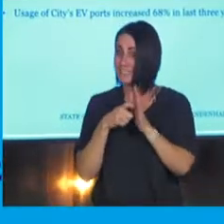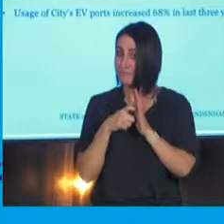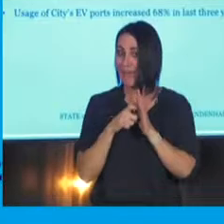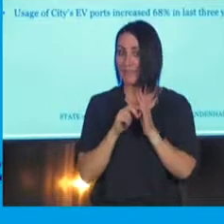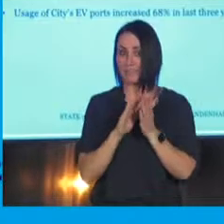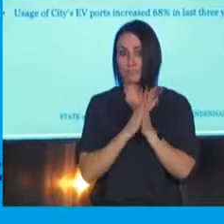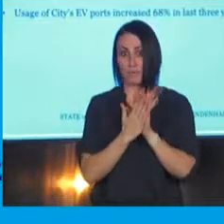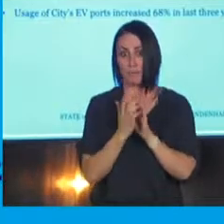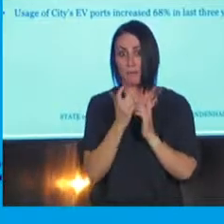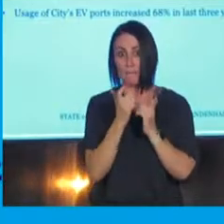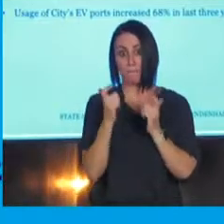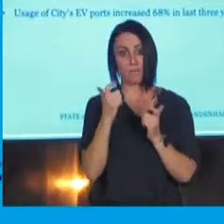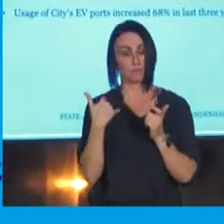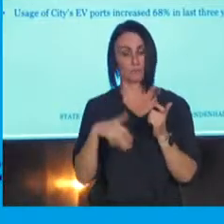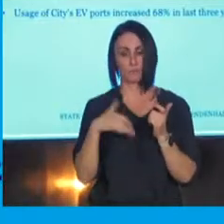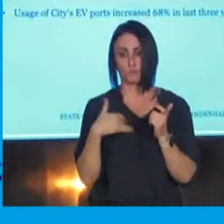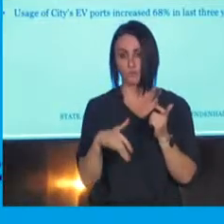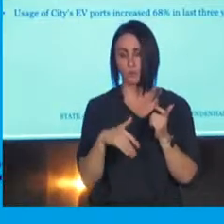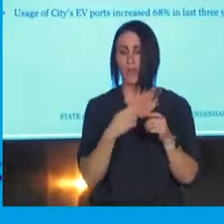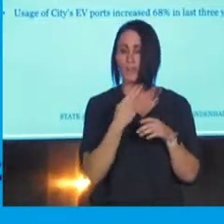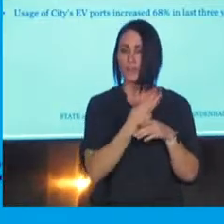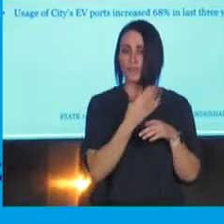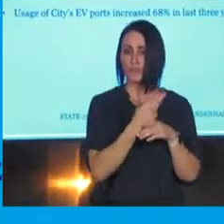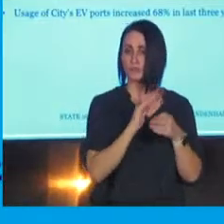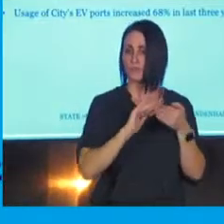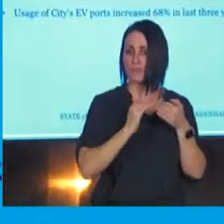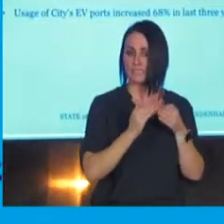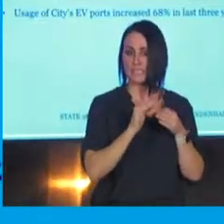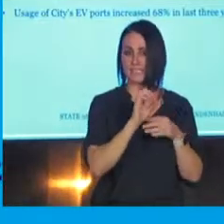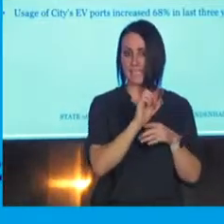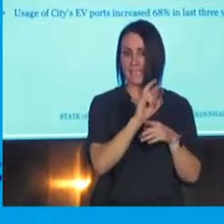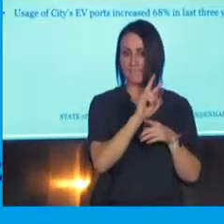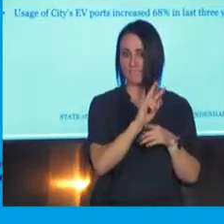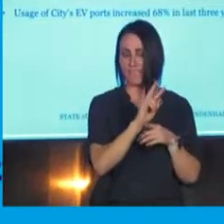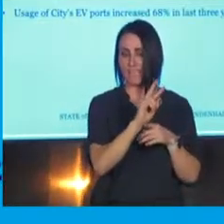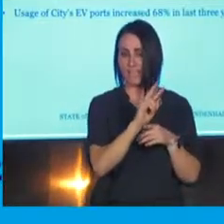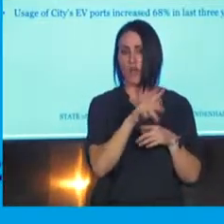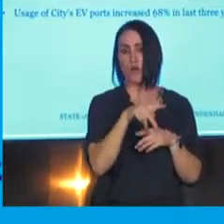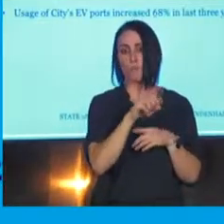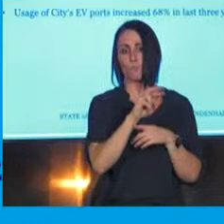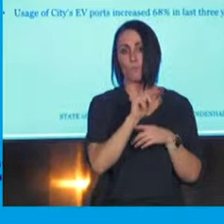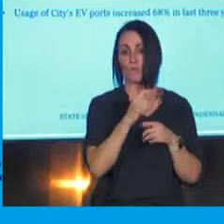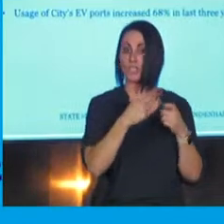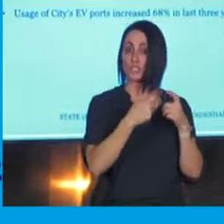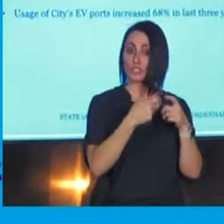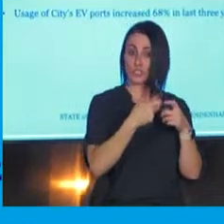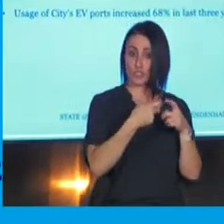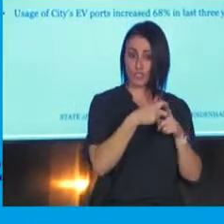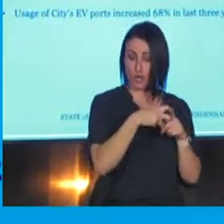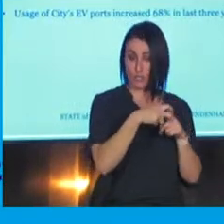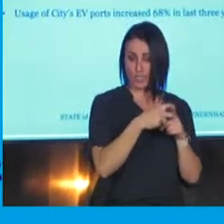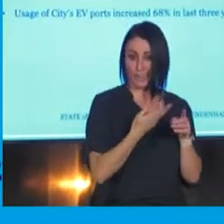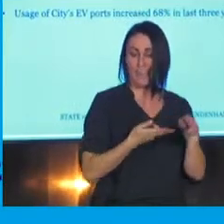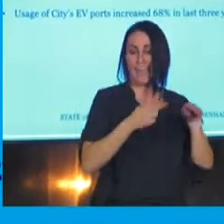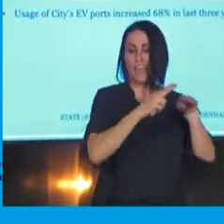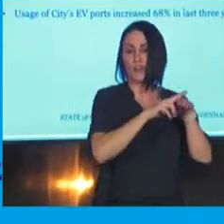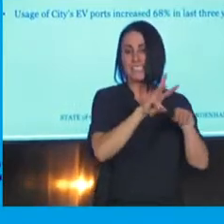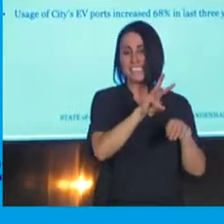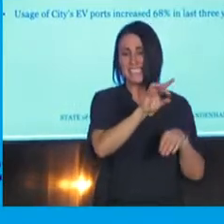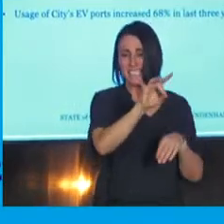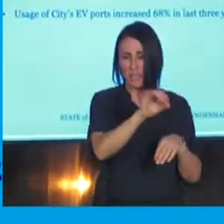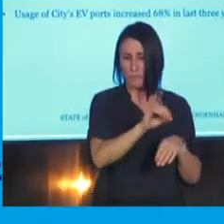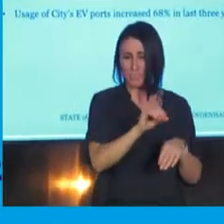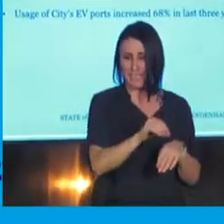so quickly now it's incredible. The use of the city's EV ports, our charging ports, has gone up 68% in